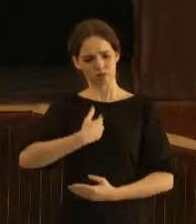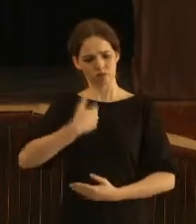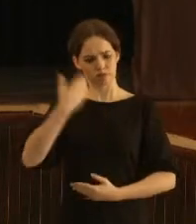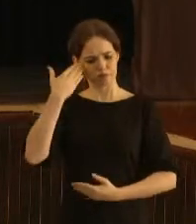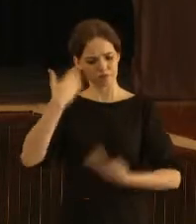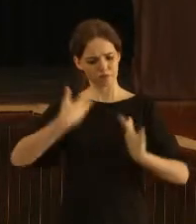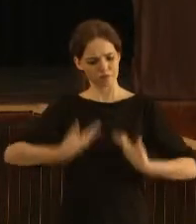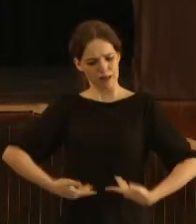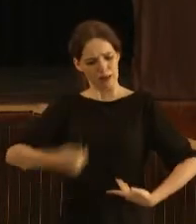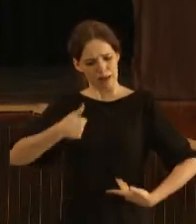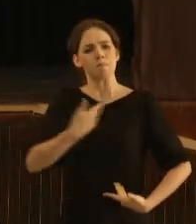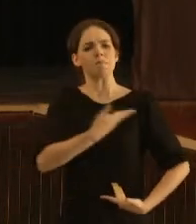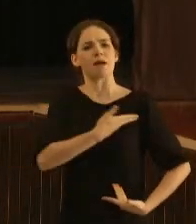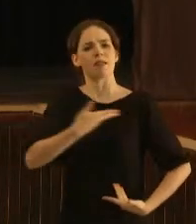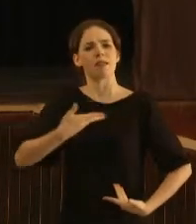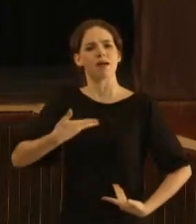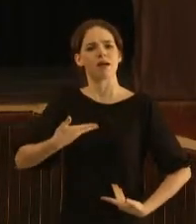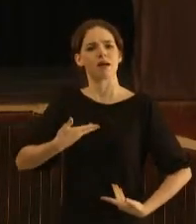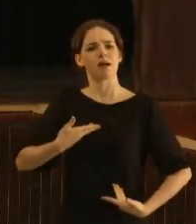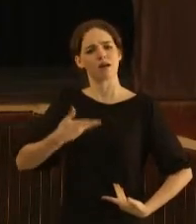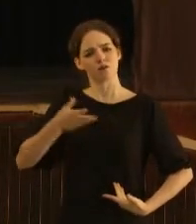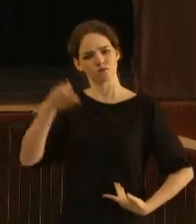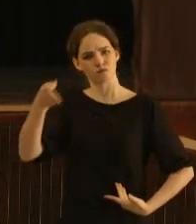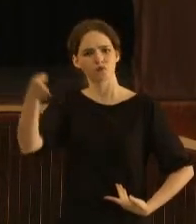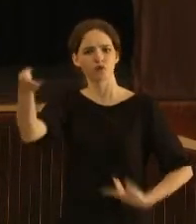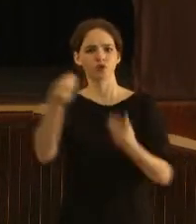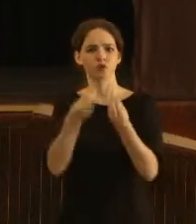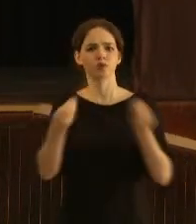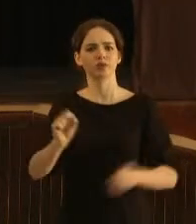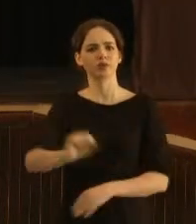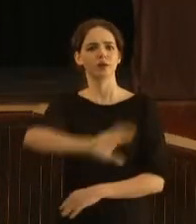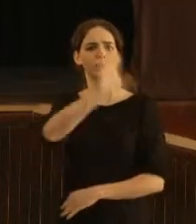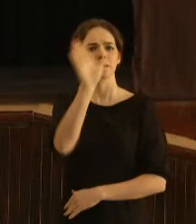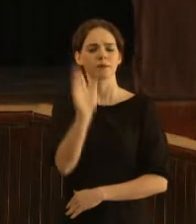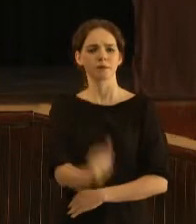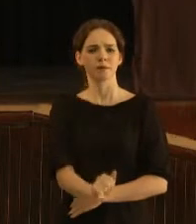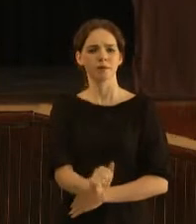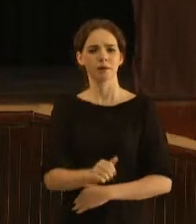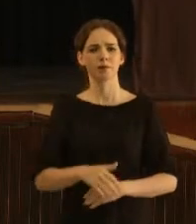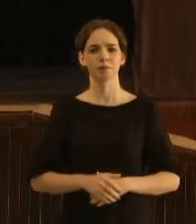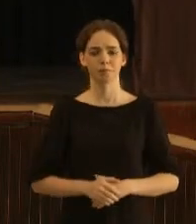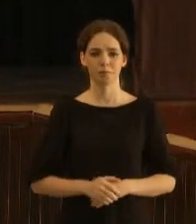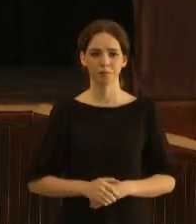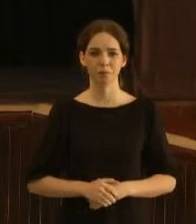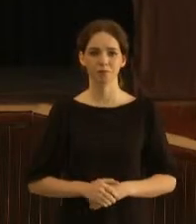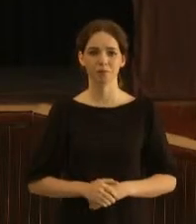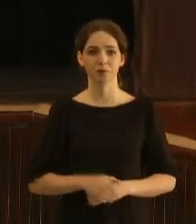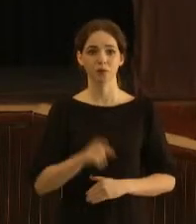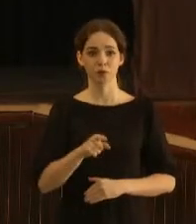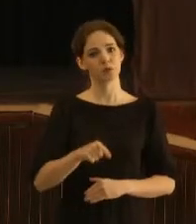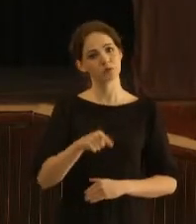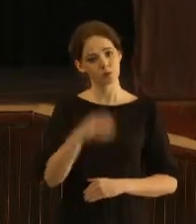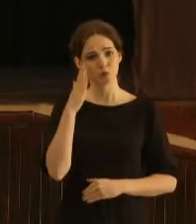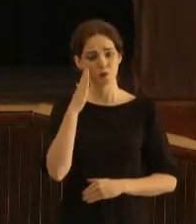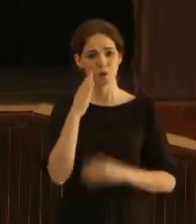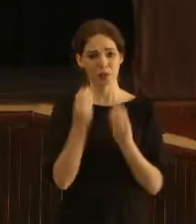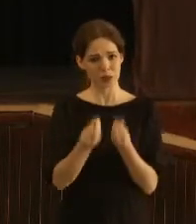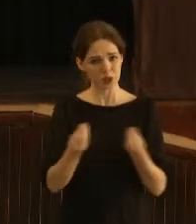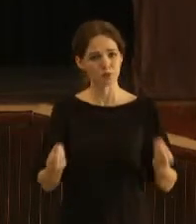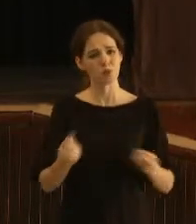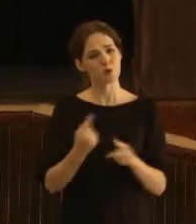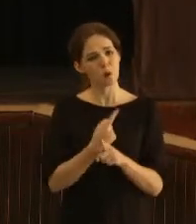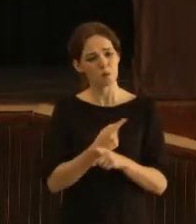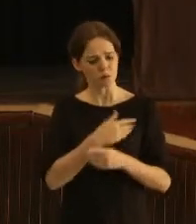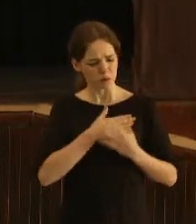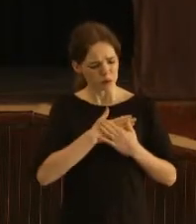of the nation's children. So the Children's Act is close to every social worker's heart. And therefore, I want to say thank you for